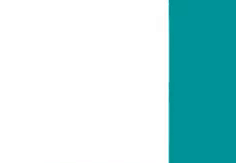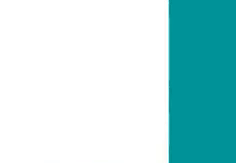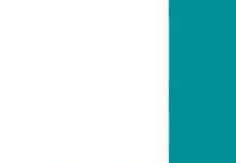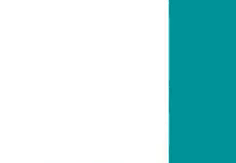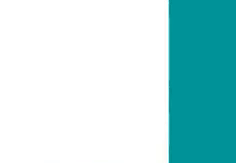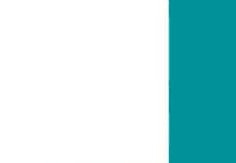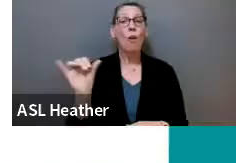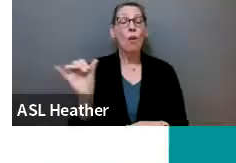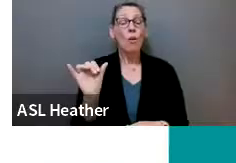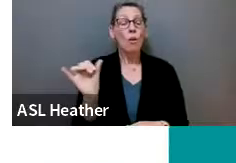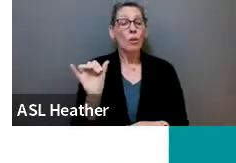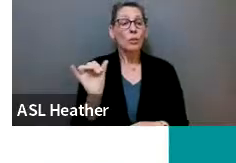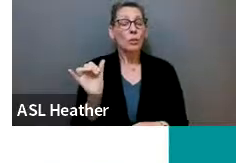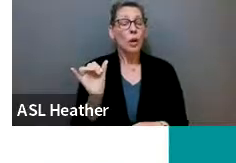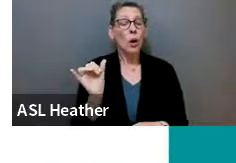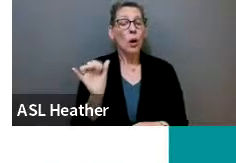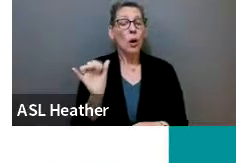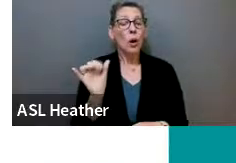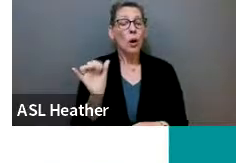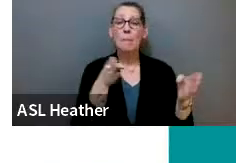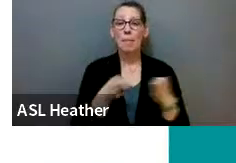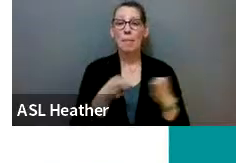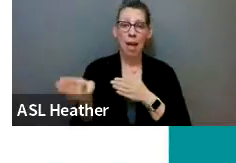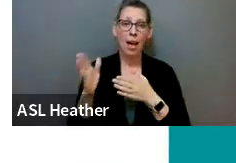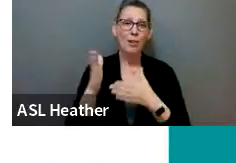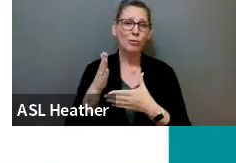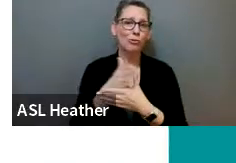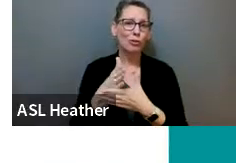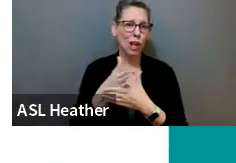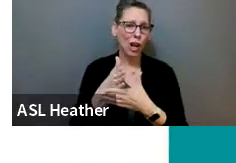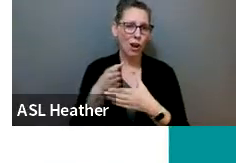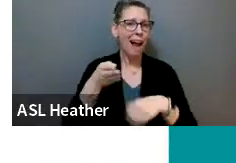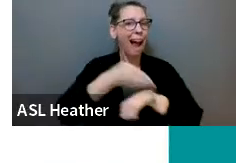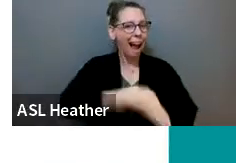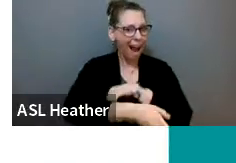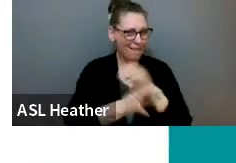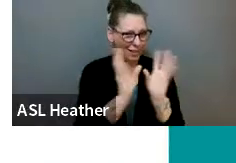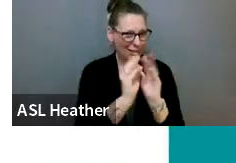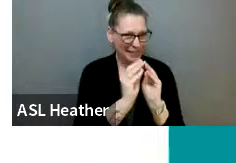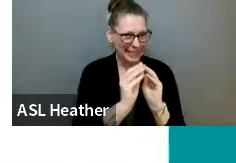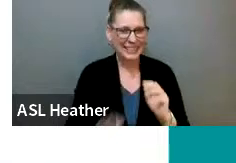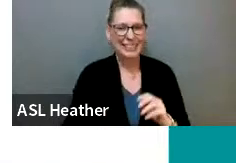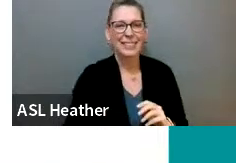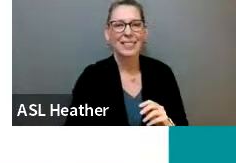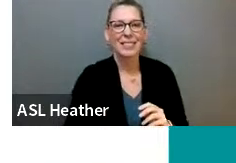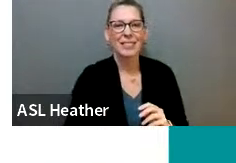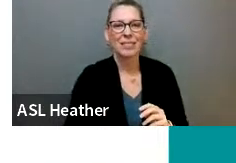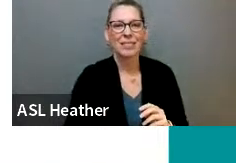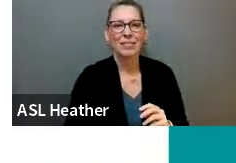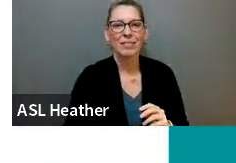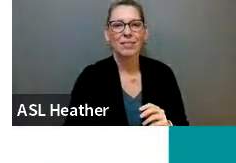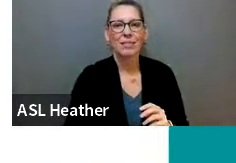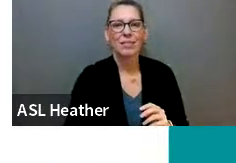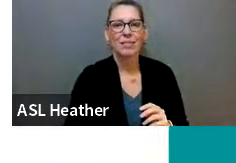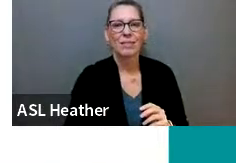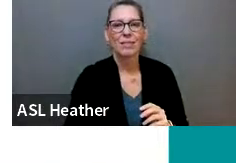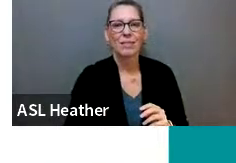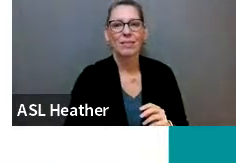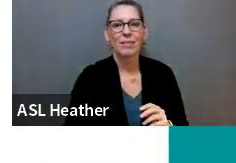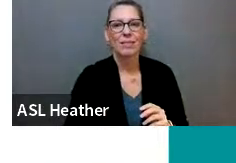We also plan to share after meetings. This is, not only